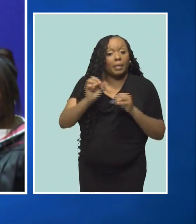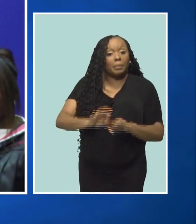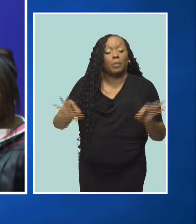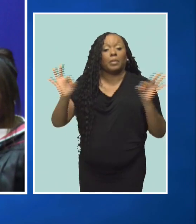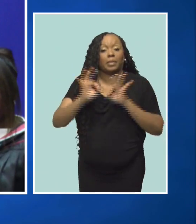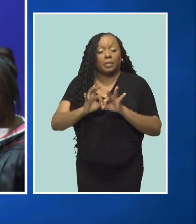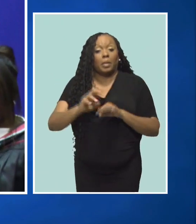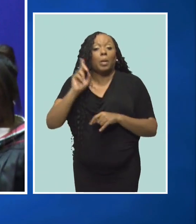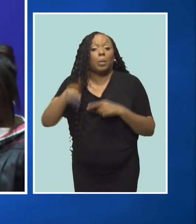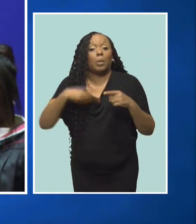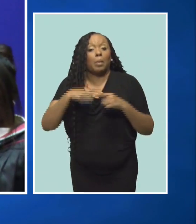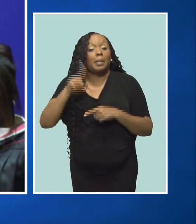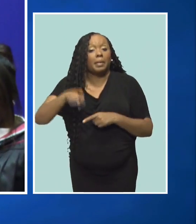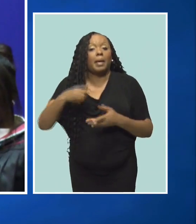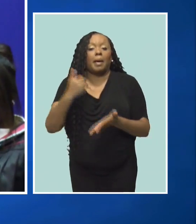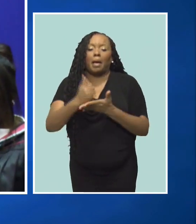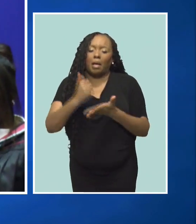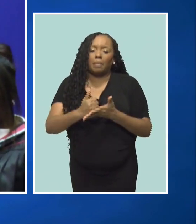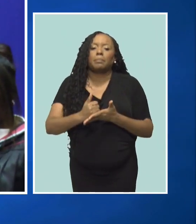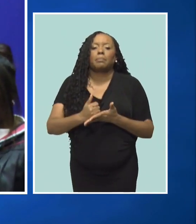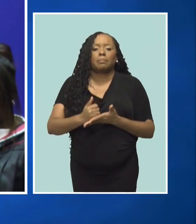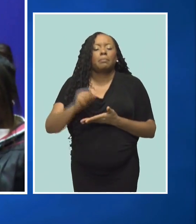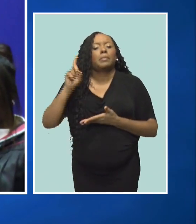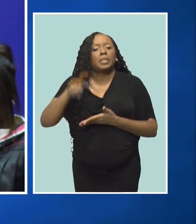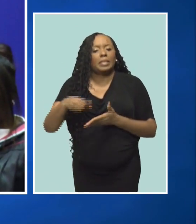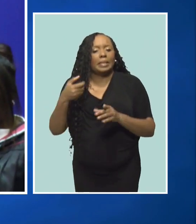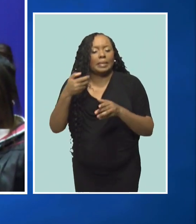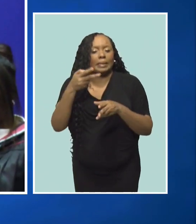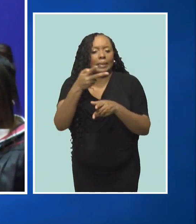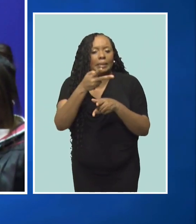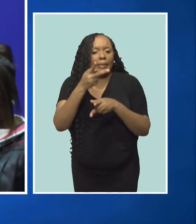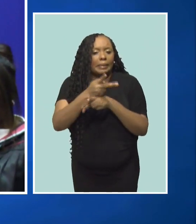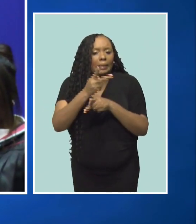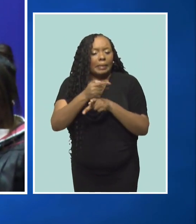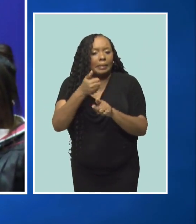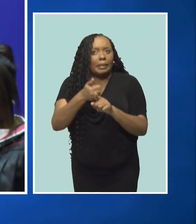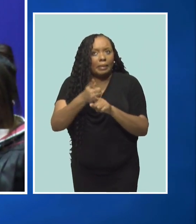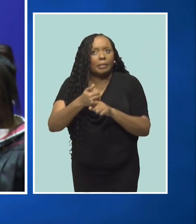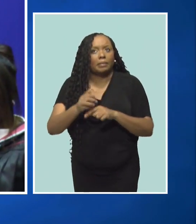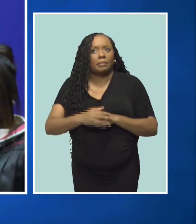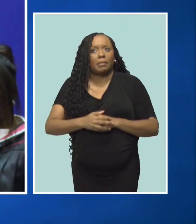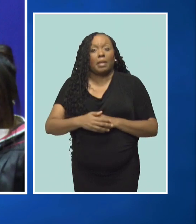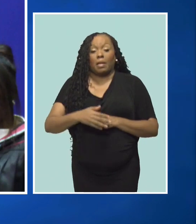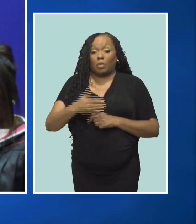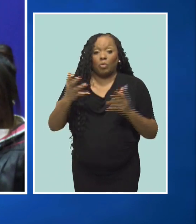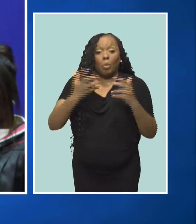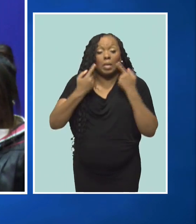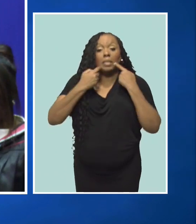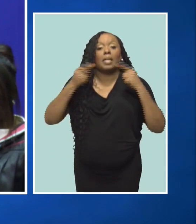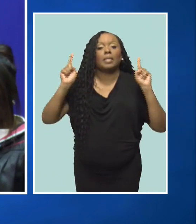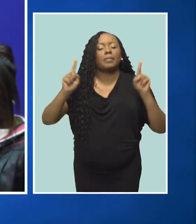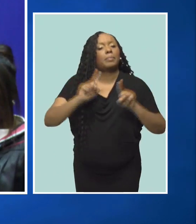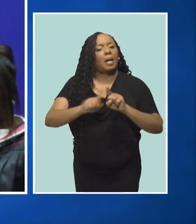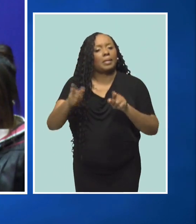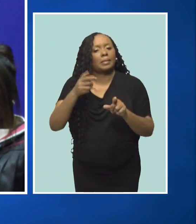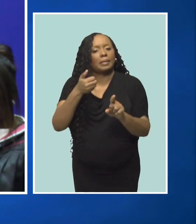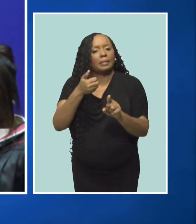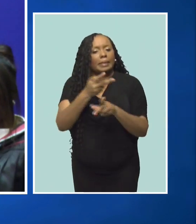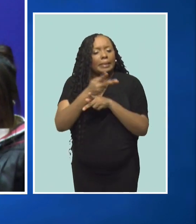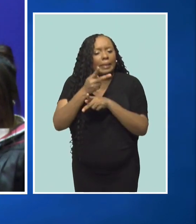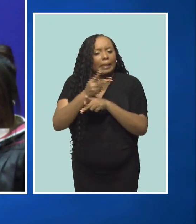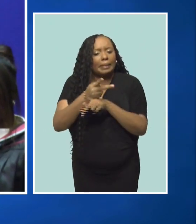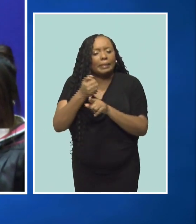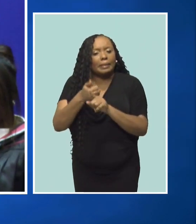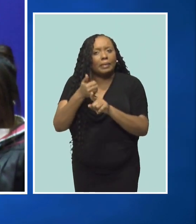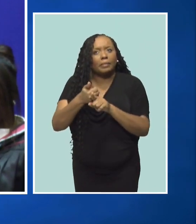support when needed, as our well-being directly impacts how well we succeed. Embrace the challenges ahead with a growth